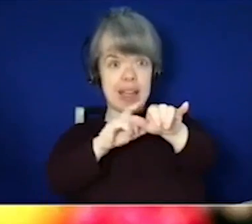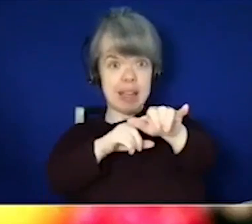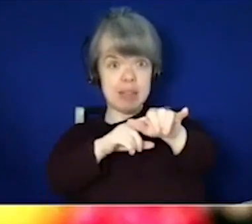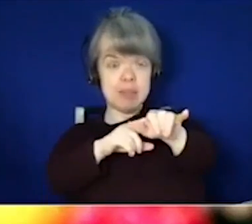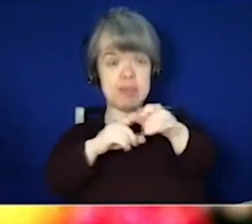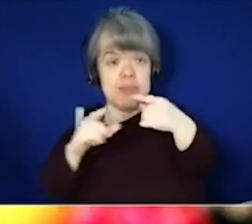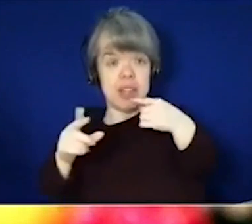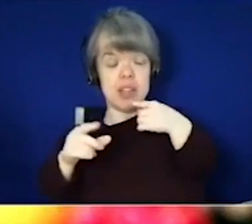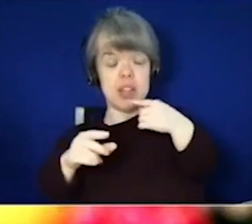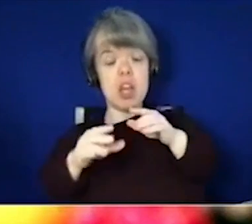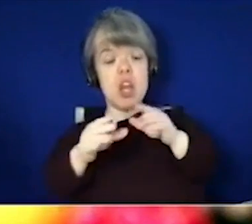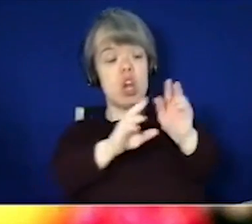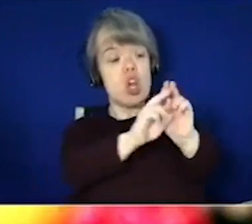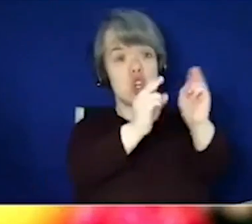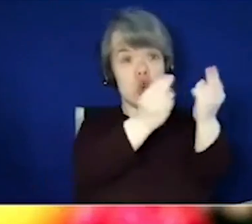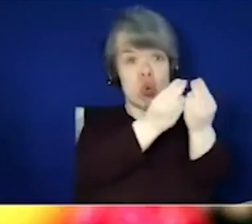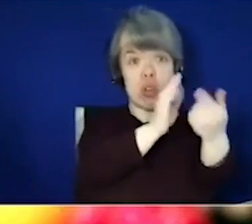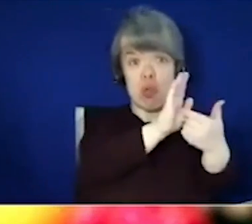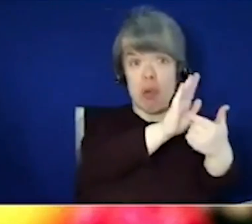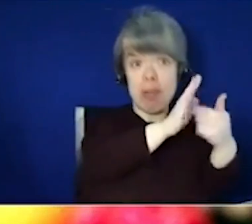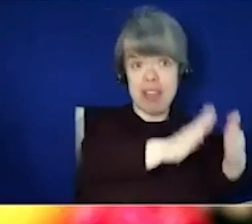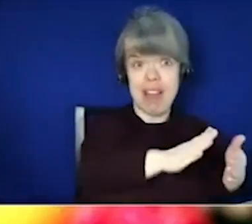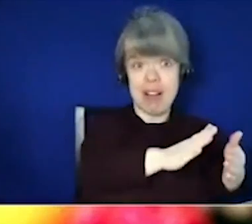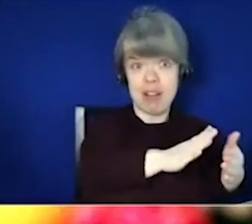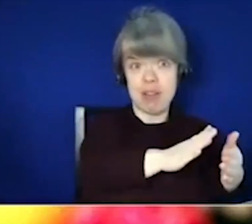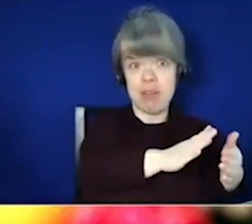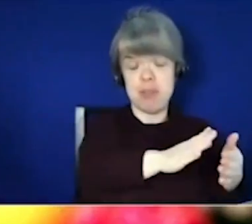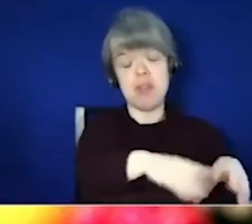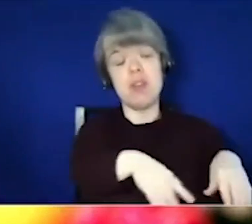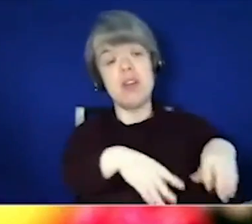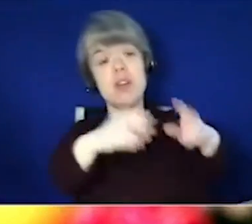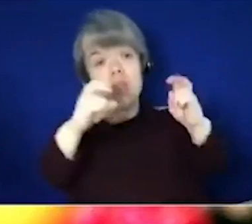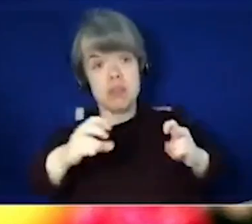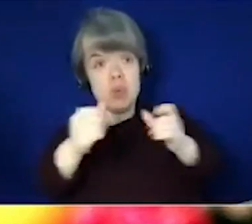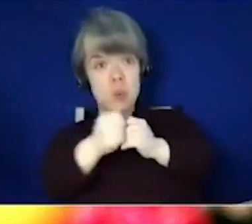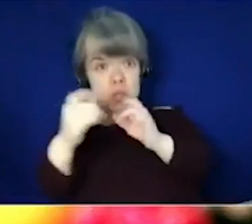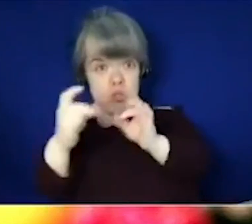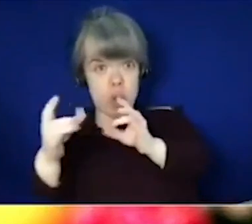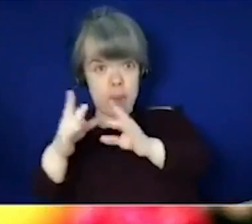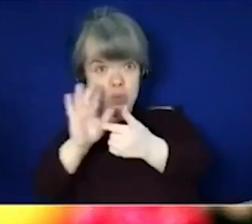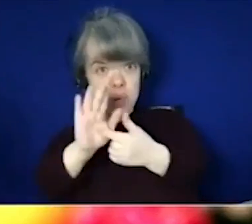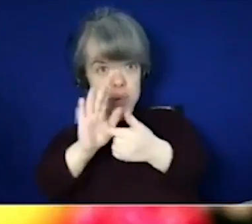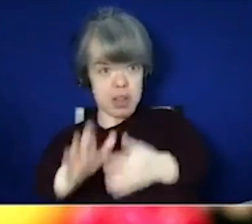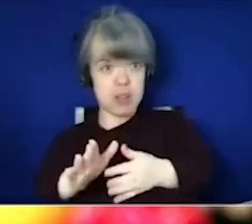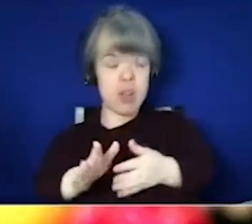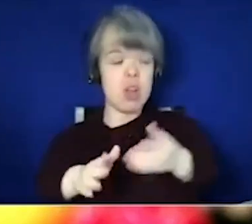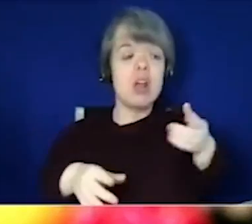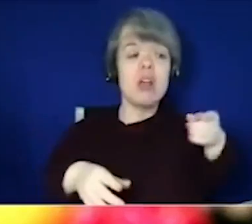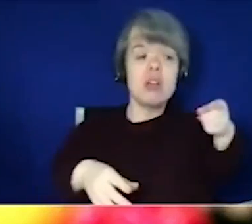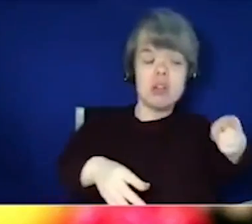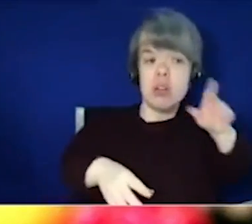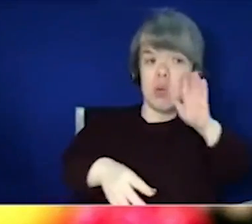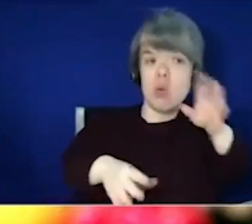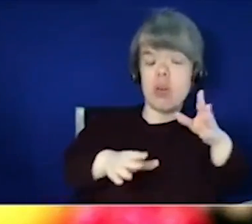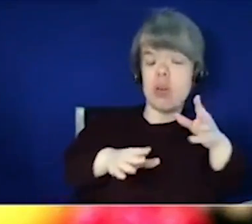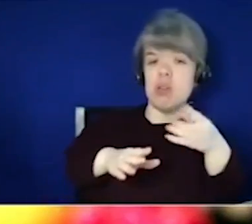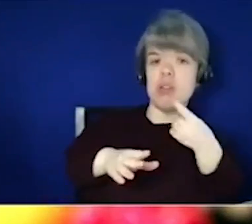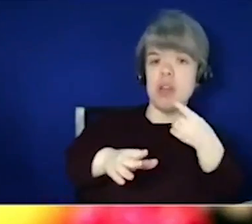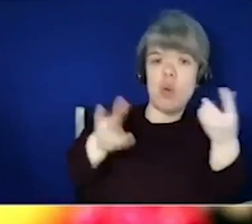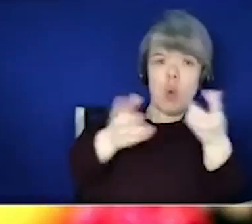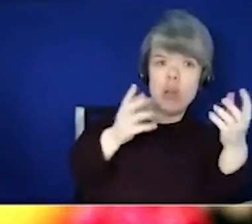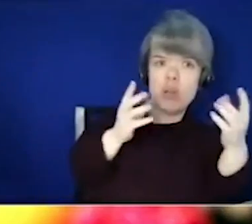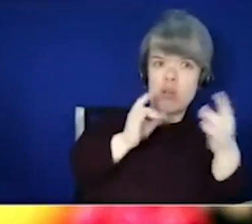able to give all of you and all of the leaders information where you can have clear and honest conversations with your partners. The short answer is